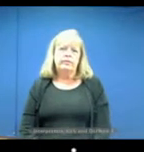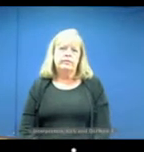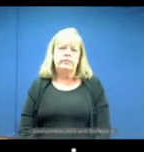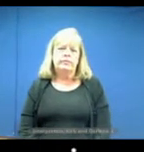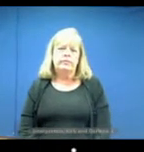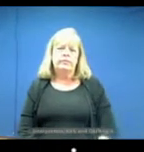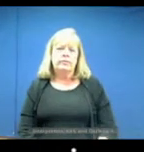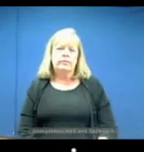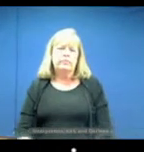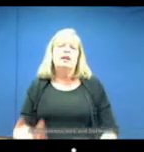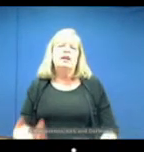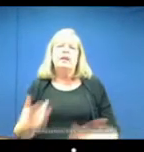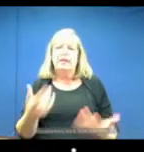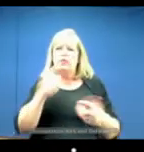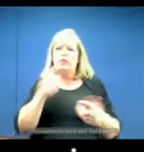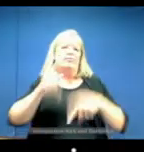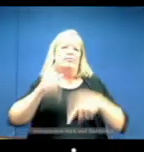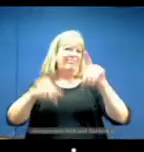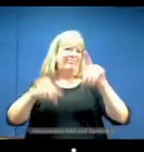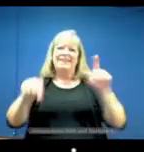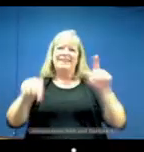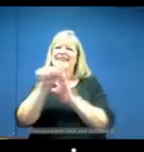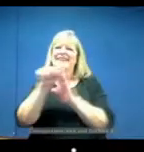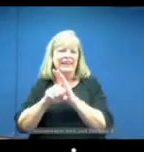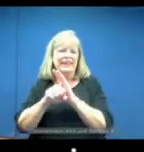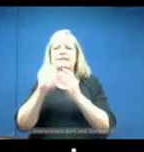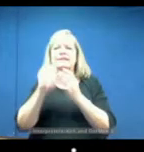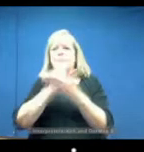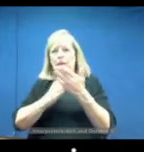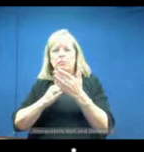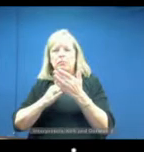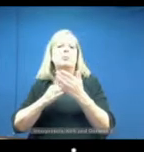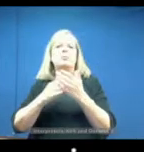Right. Just depends on the state as to whether or not the spouse has to testify.